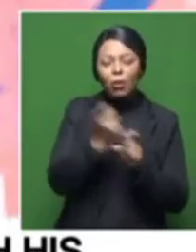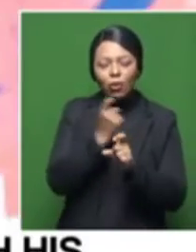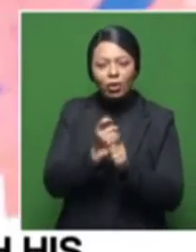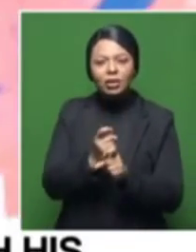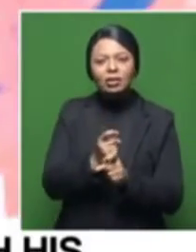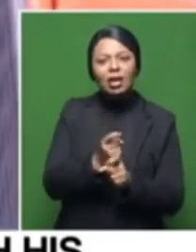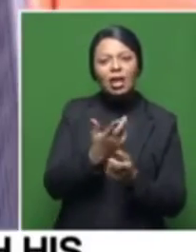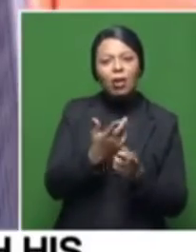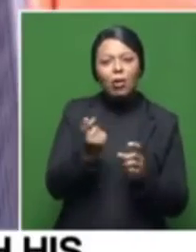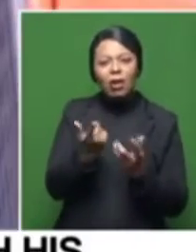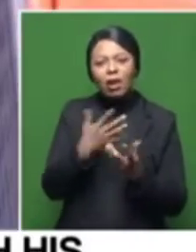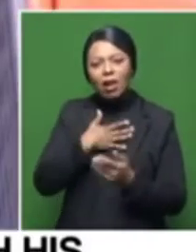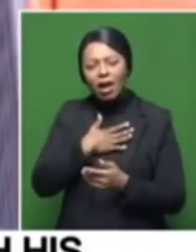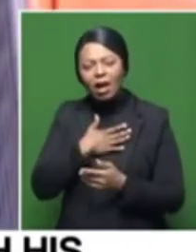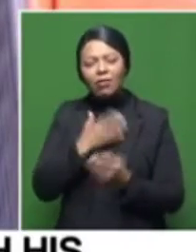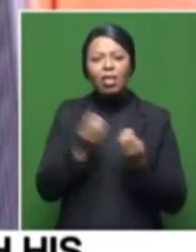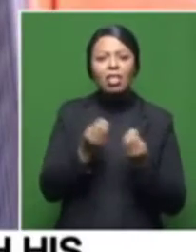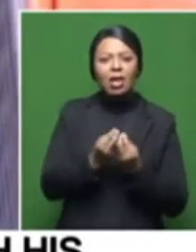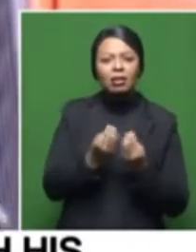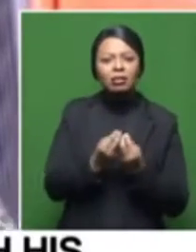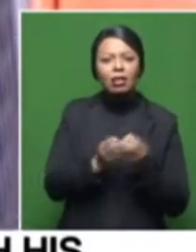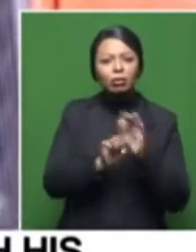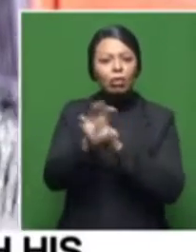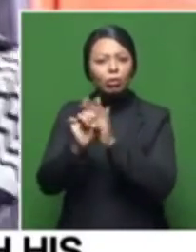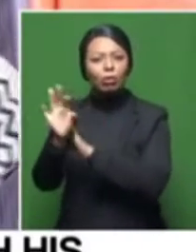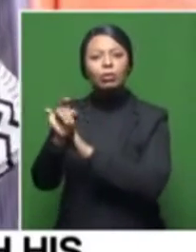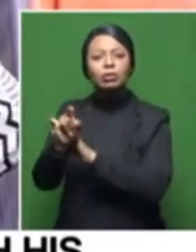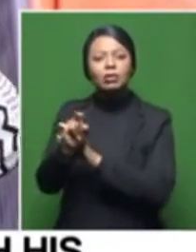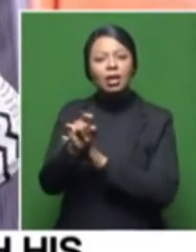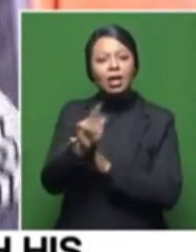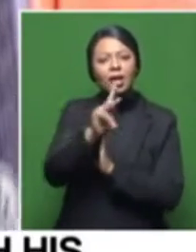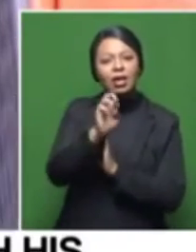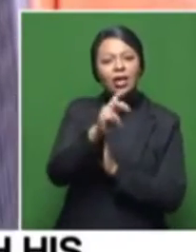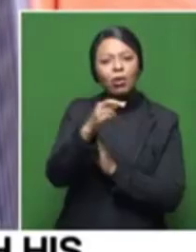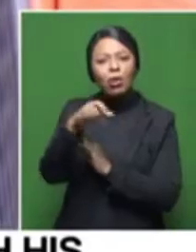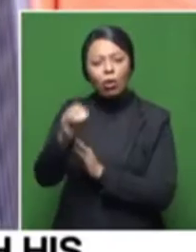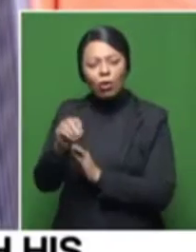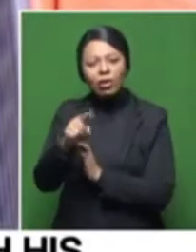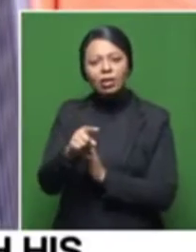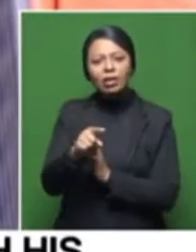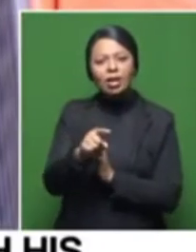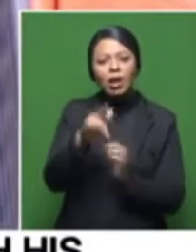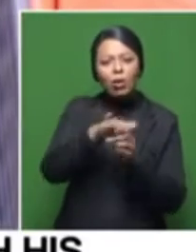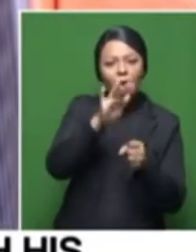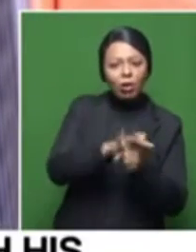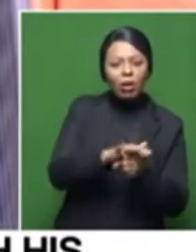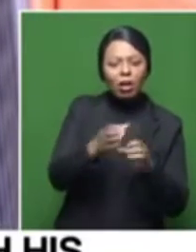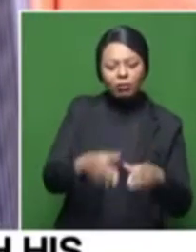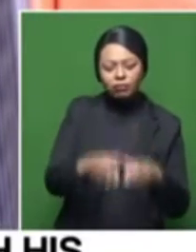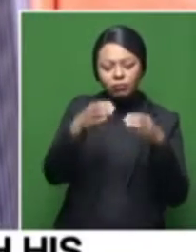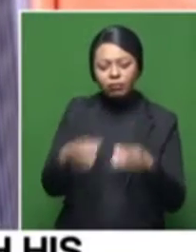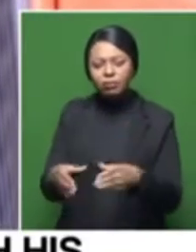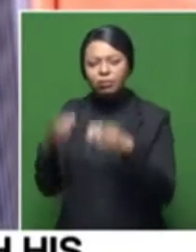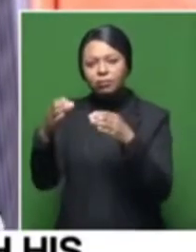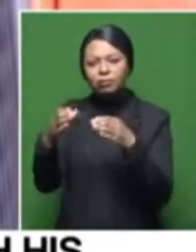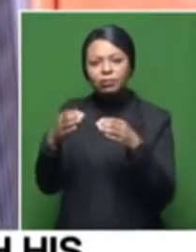there playing my horn called the Keke horn. It's made out of a plastic roll-on cologne and like a Coca-Cola 2-liter bottle and plastic,